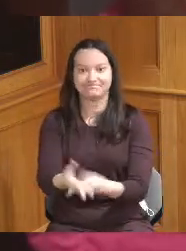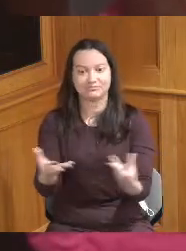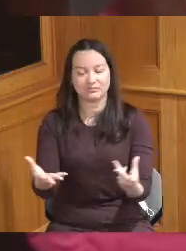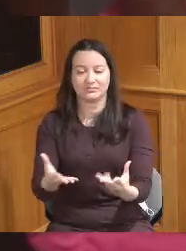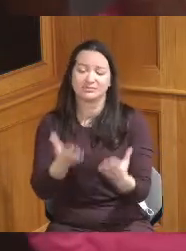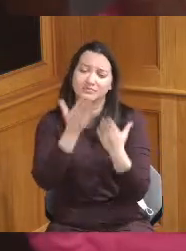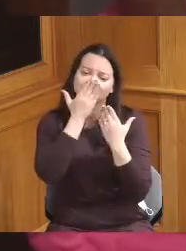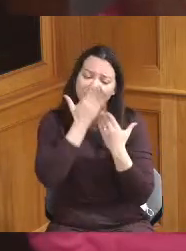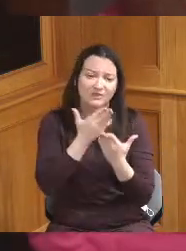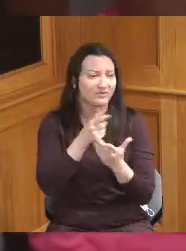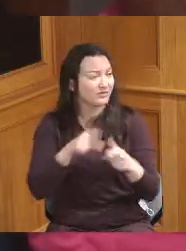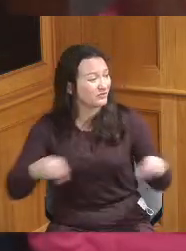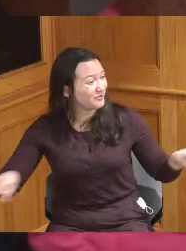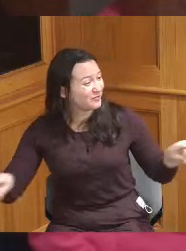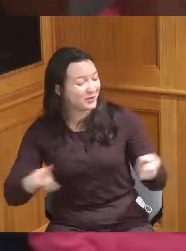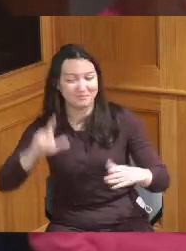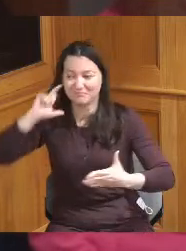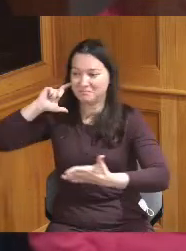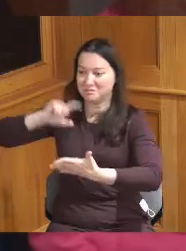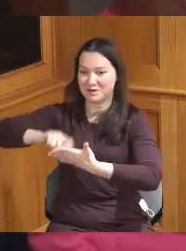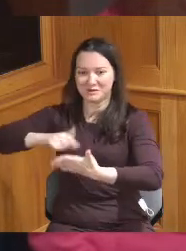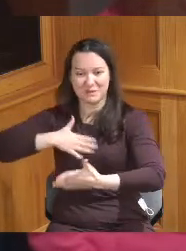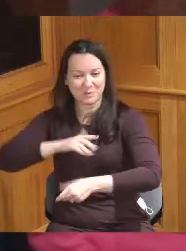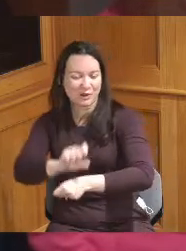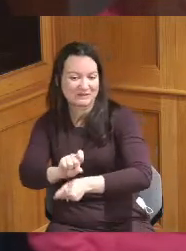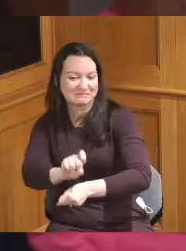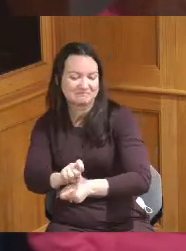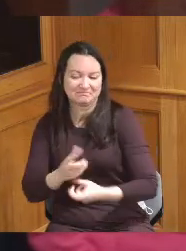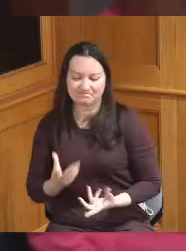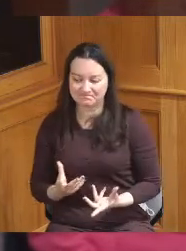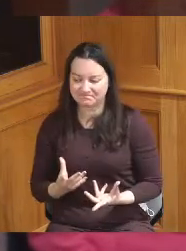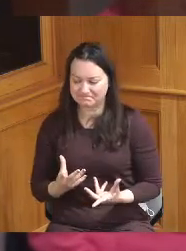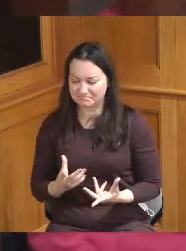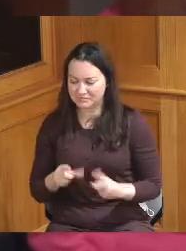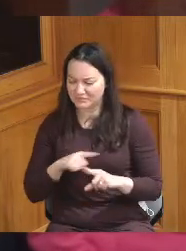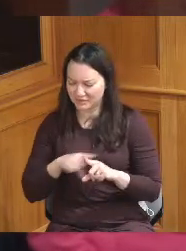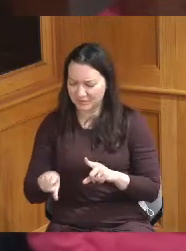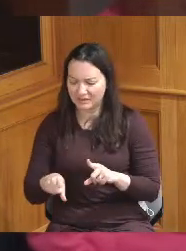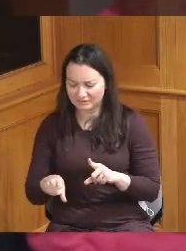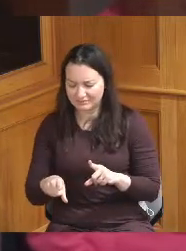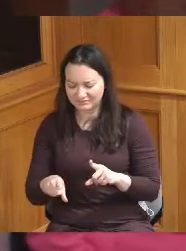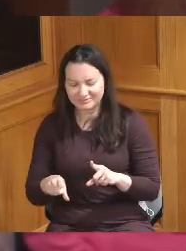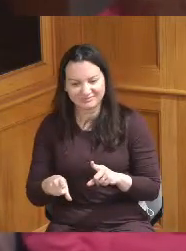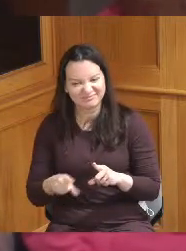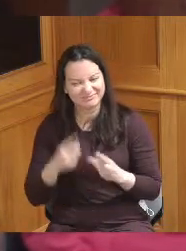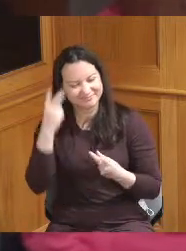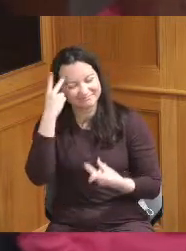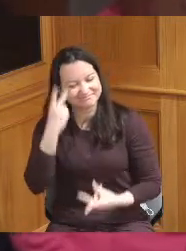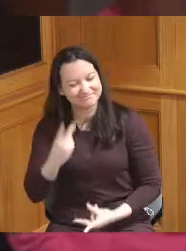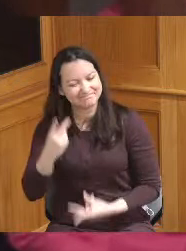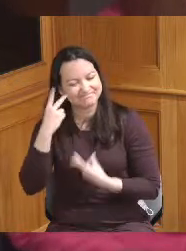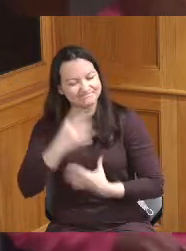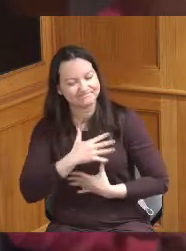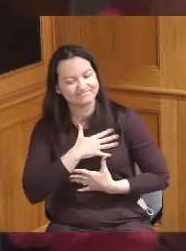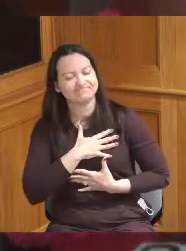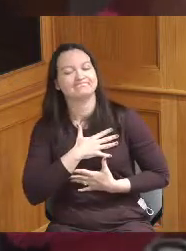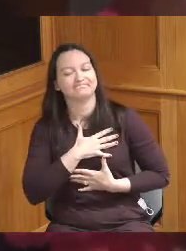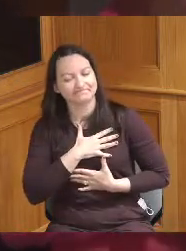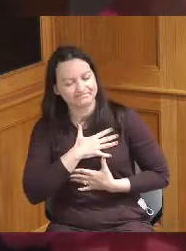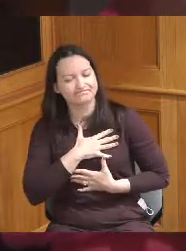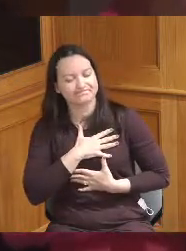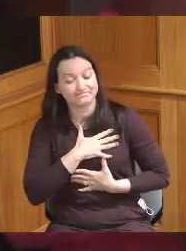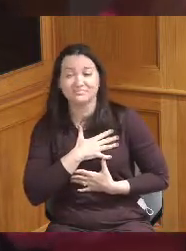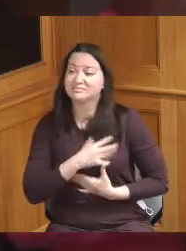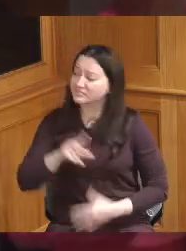I appreciate everybody for acknowledging that, but the fight and the battle have just begun. Yes.